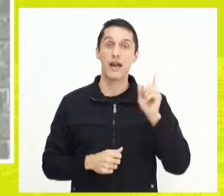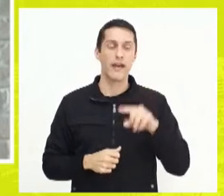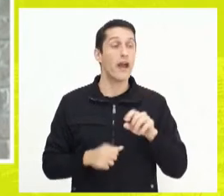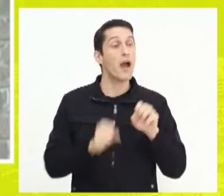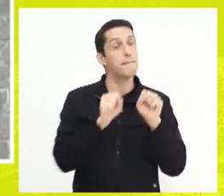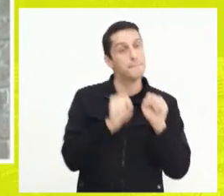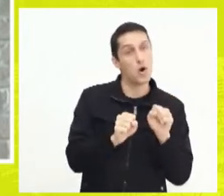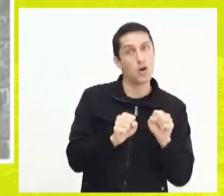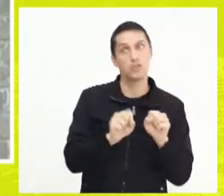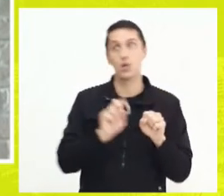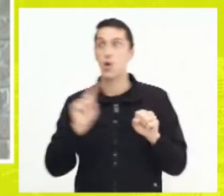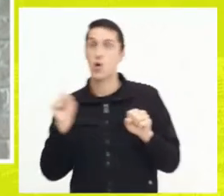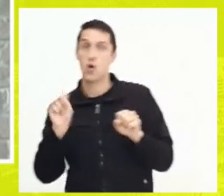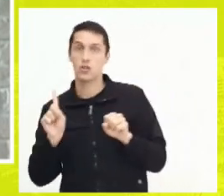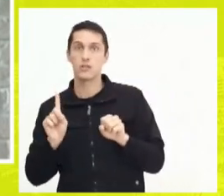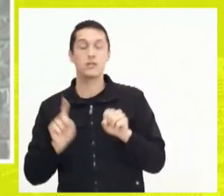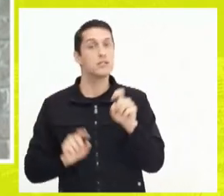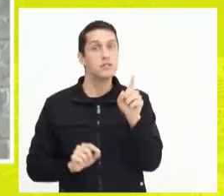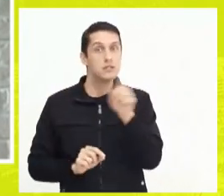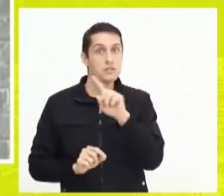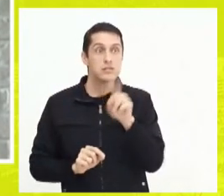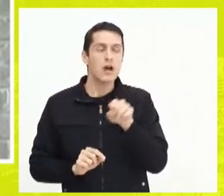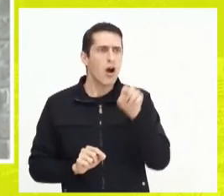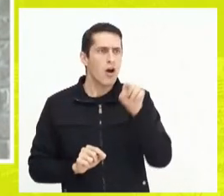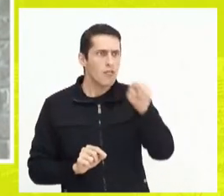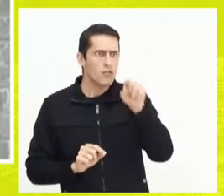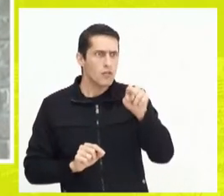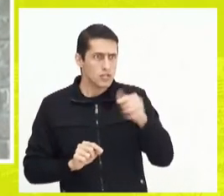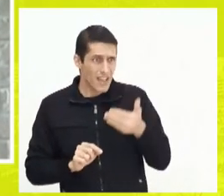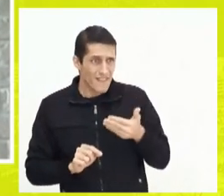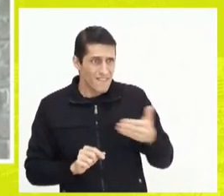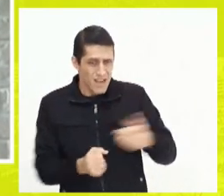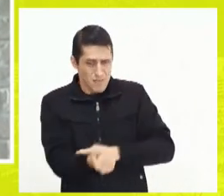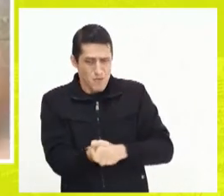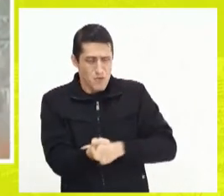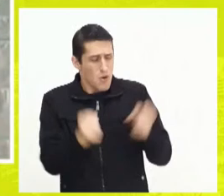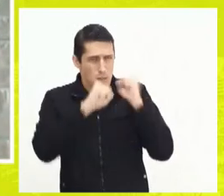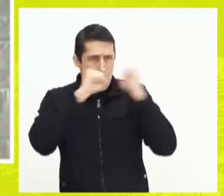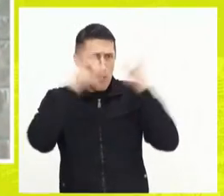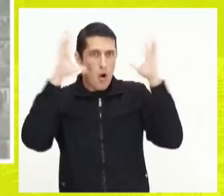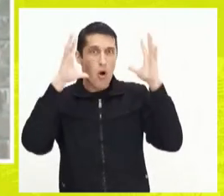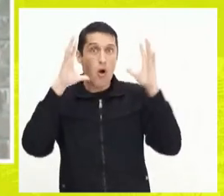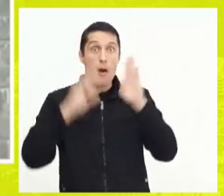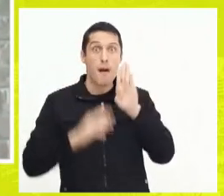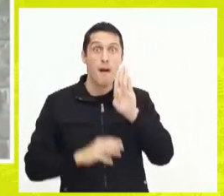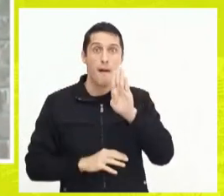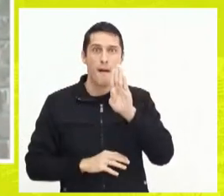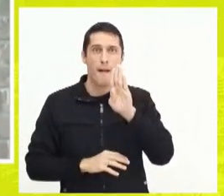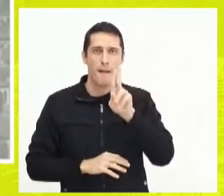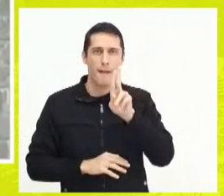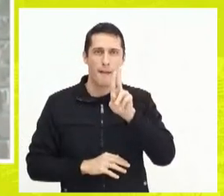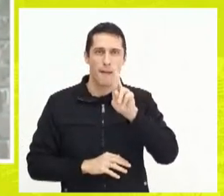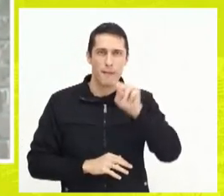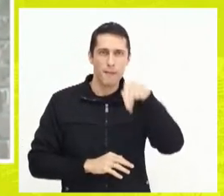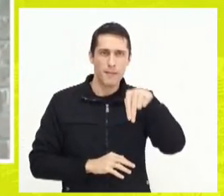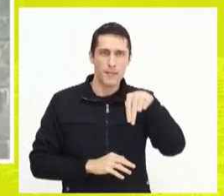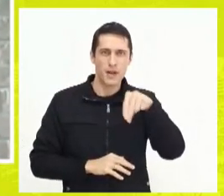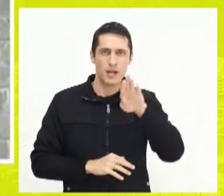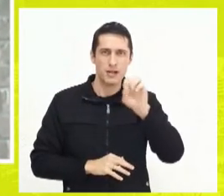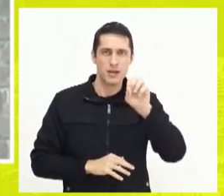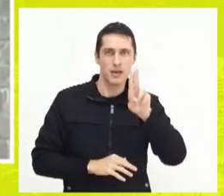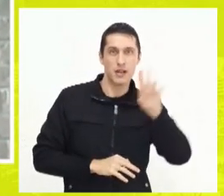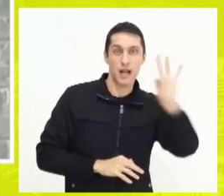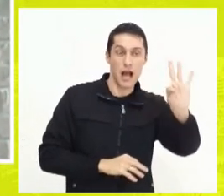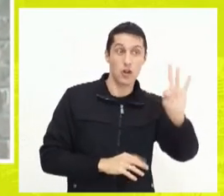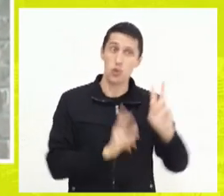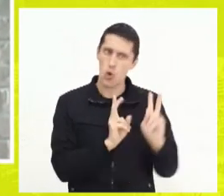option if you are in a state of burn now to keep on working lots of times causing severe problems to yourself and your